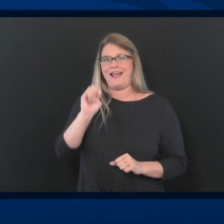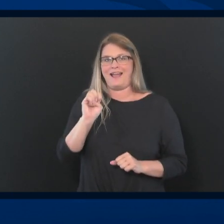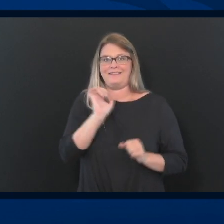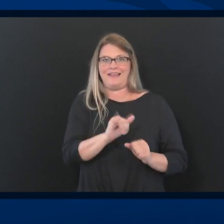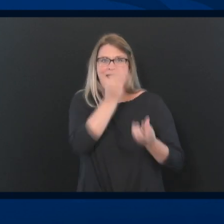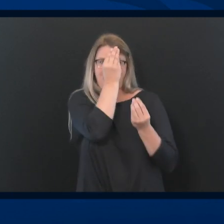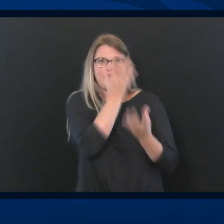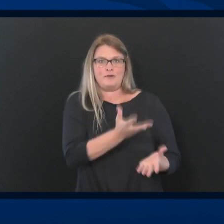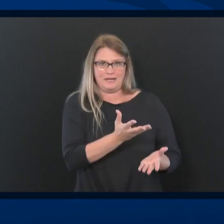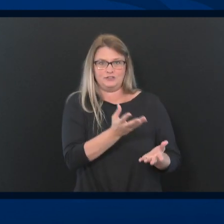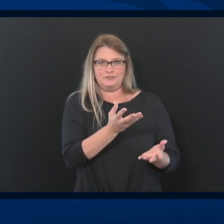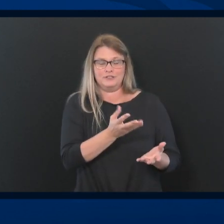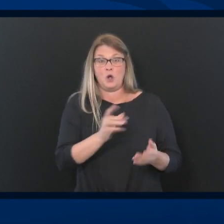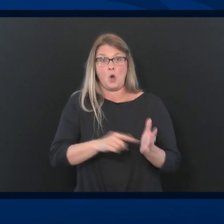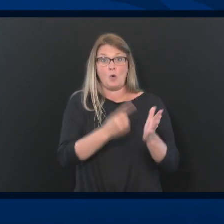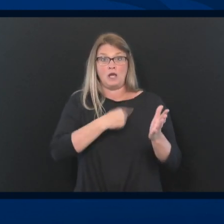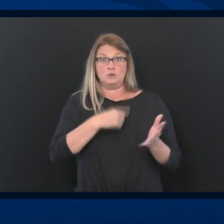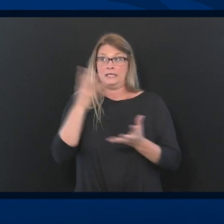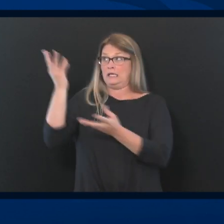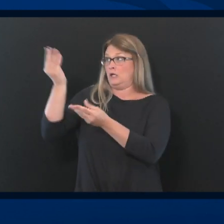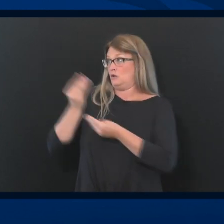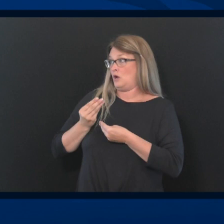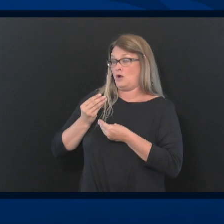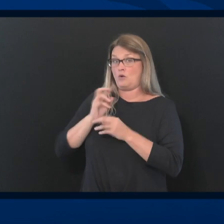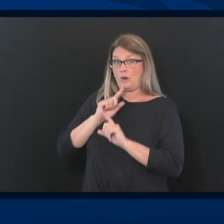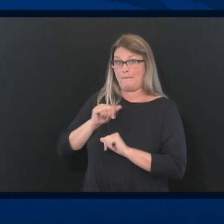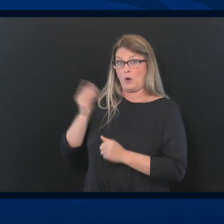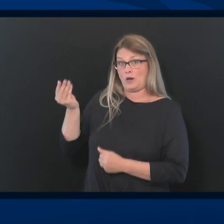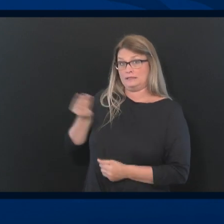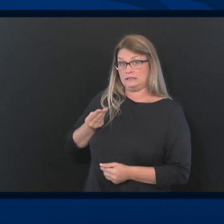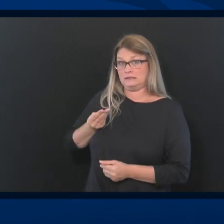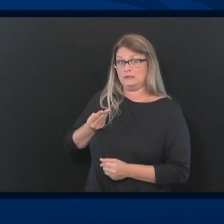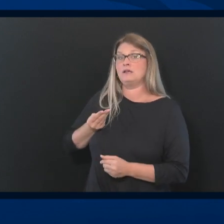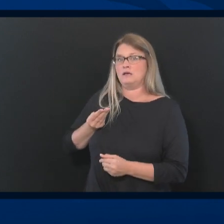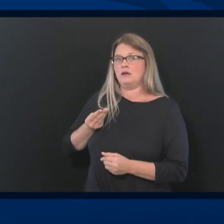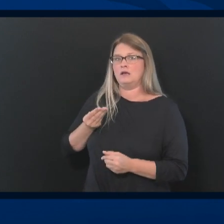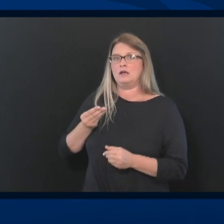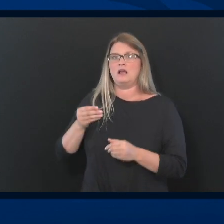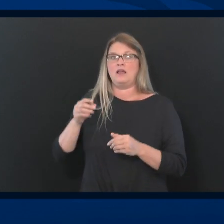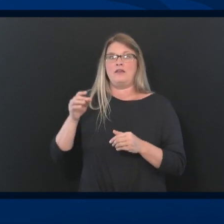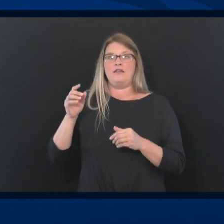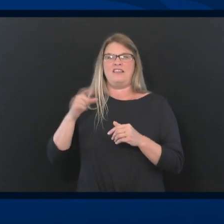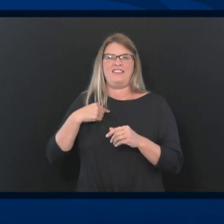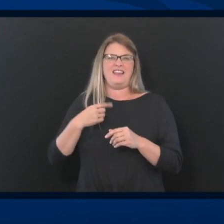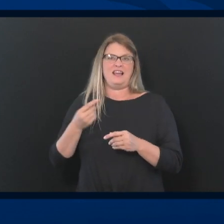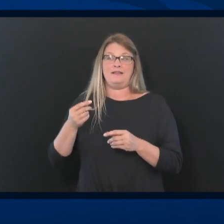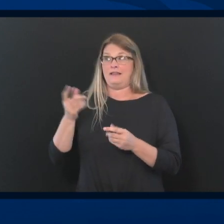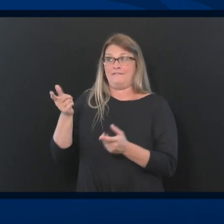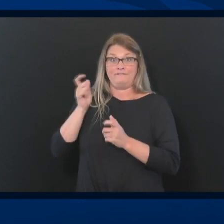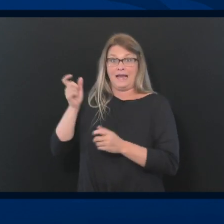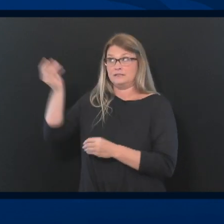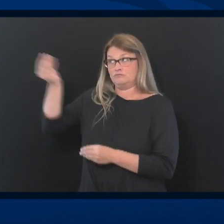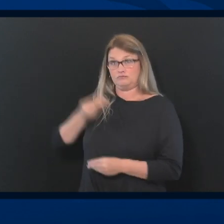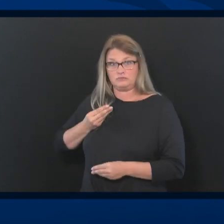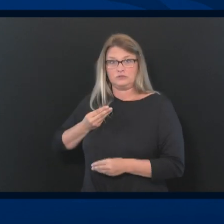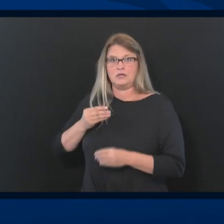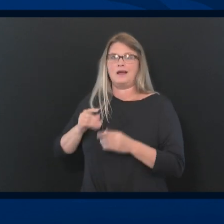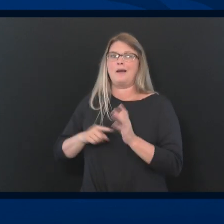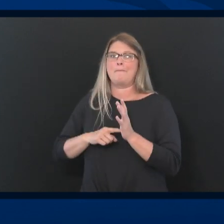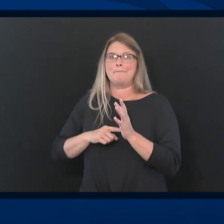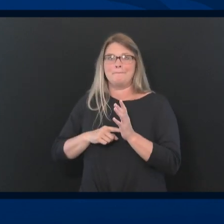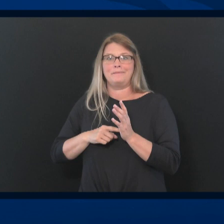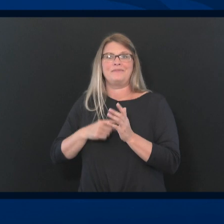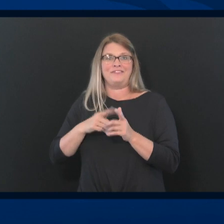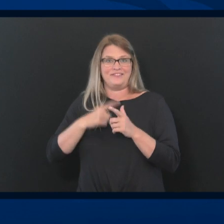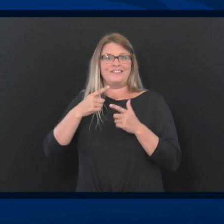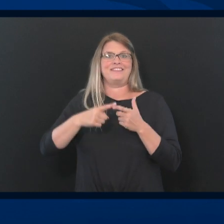reports sent to us. Once they get the tests done, they report them to us very quickly. But that's